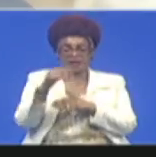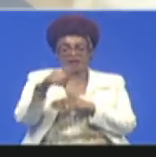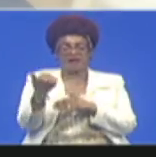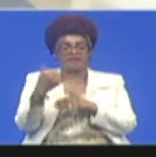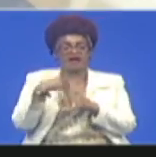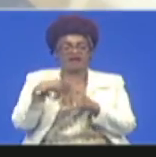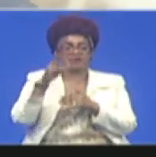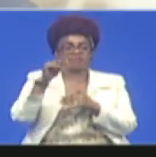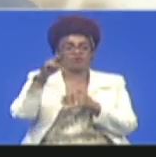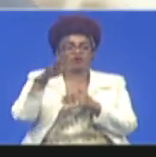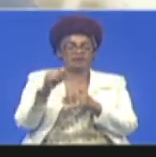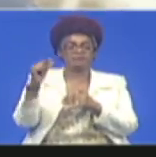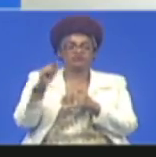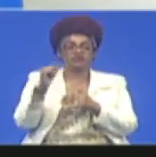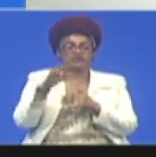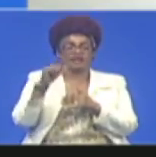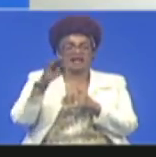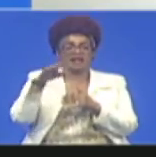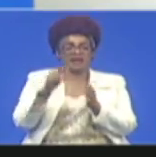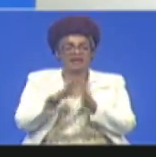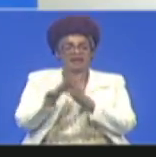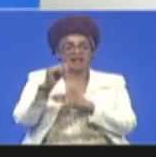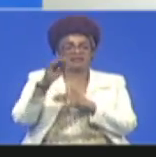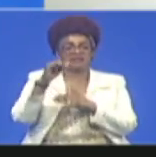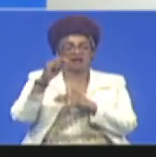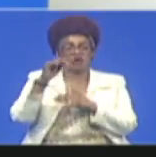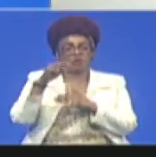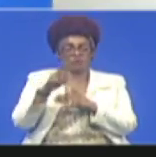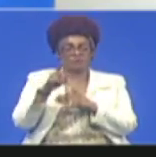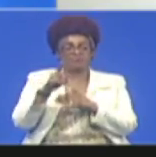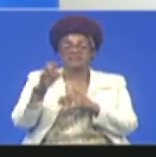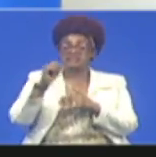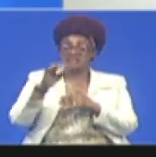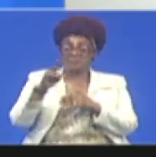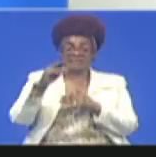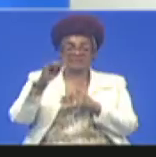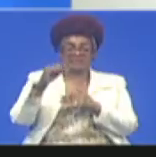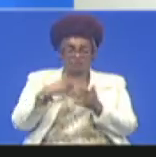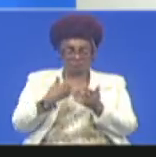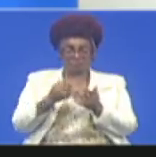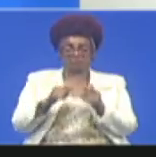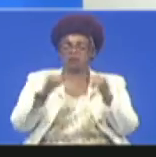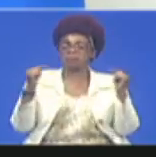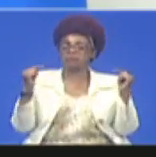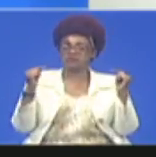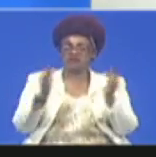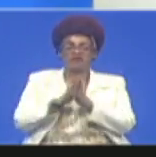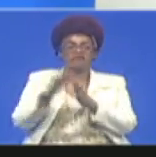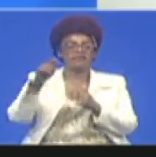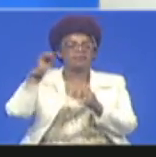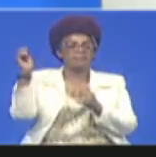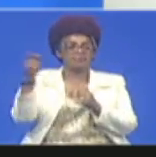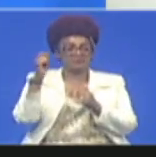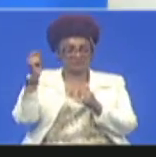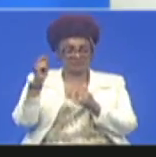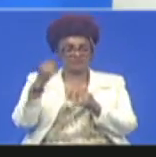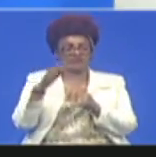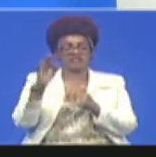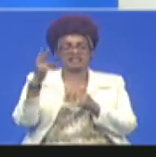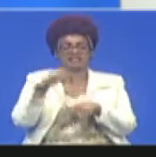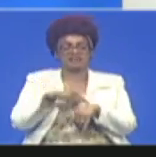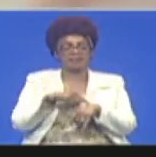Bubka, Geoffrey Gardner and Al Saud. This as Sebastian Coe was re-elected and opposed as president of the IAAF for a second